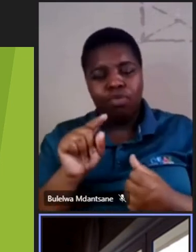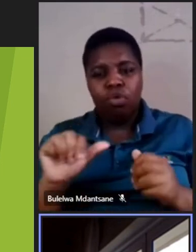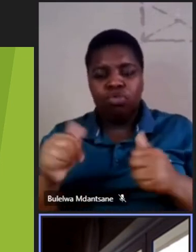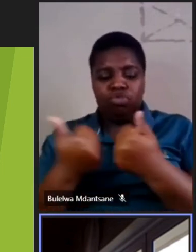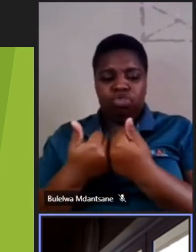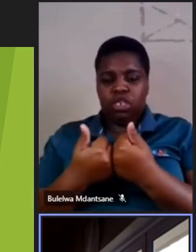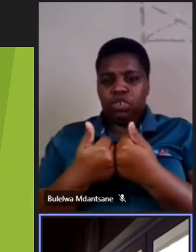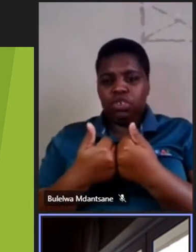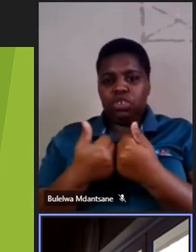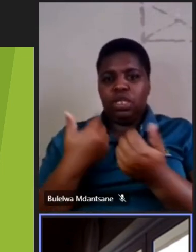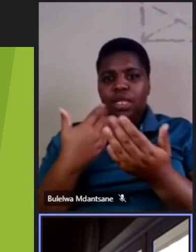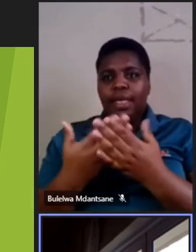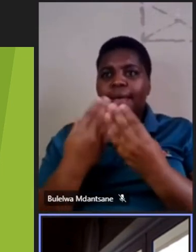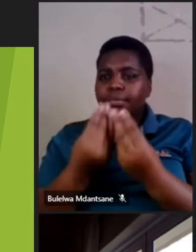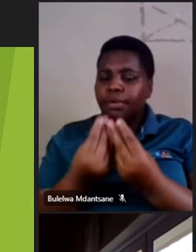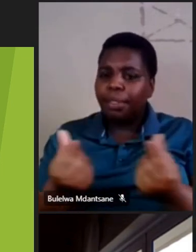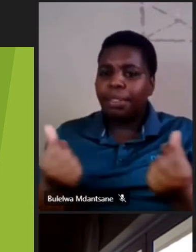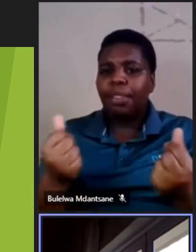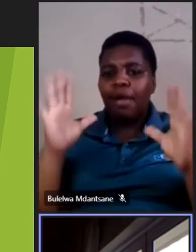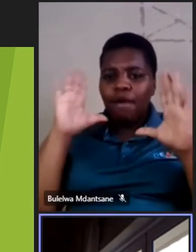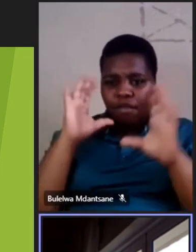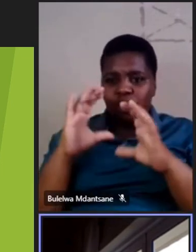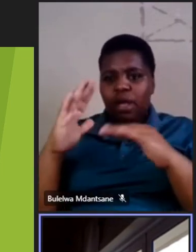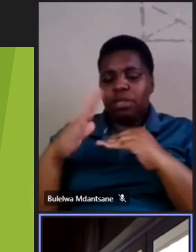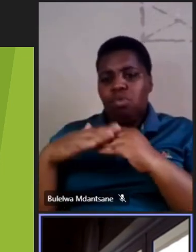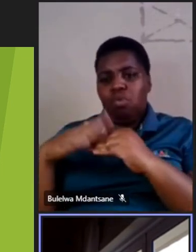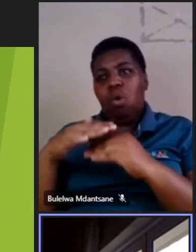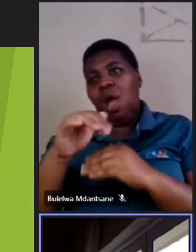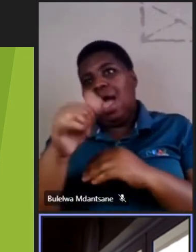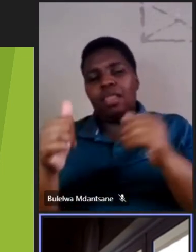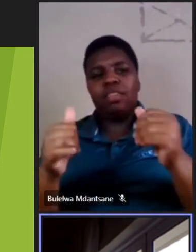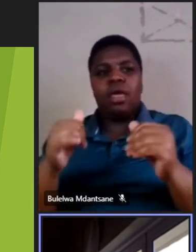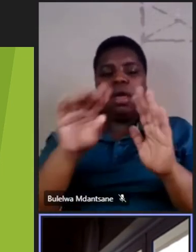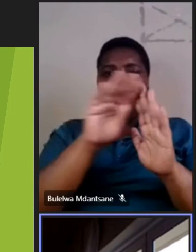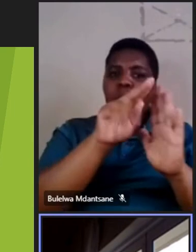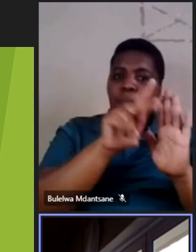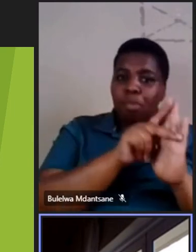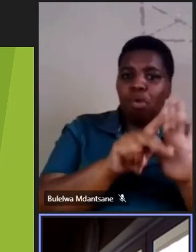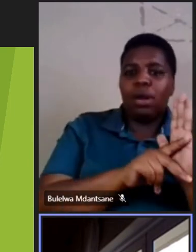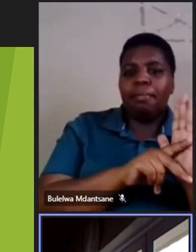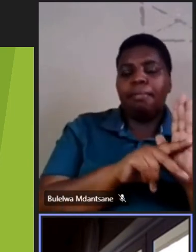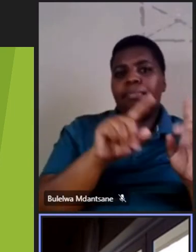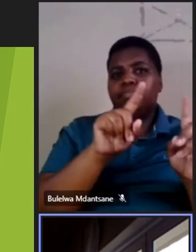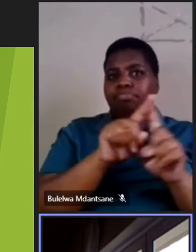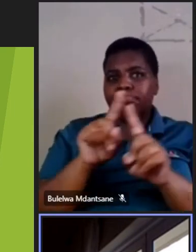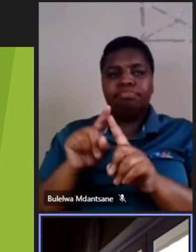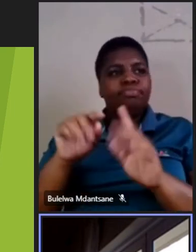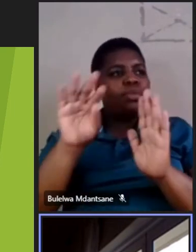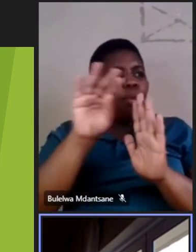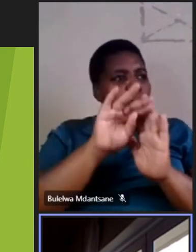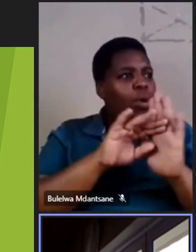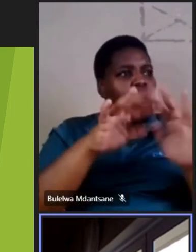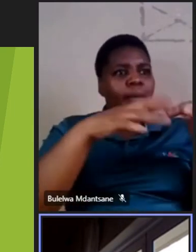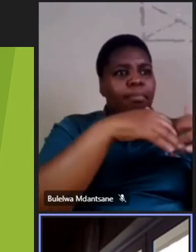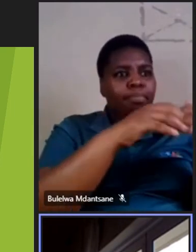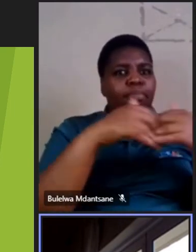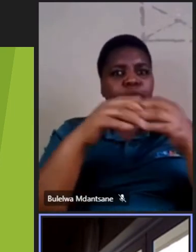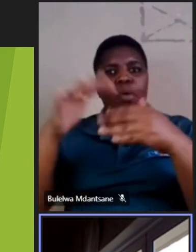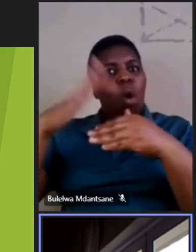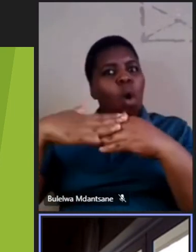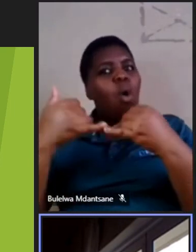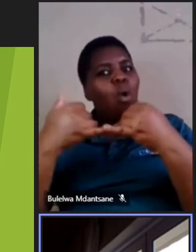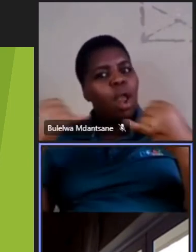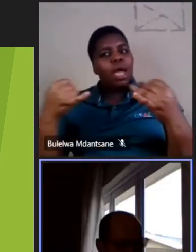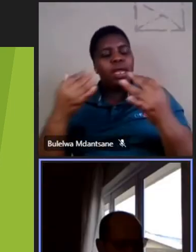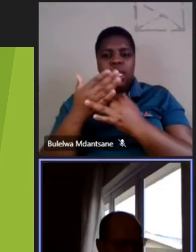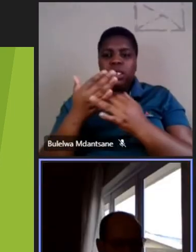also focus on other programs within the department and create online access for that.